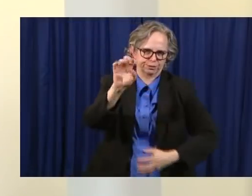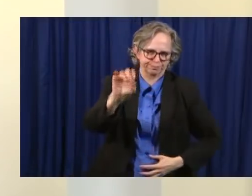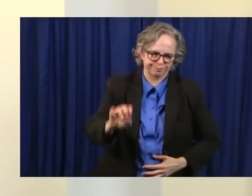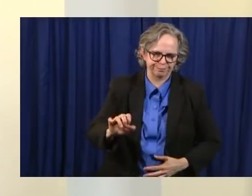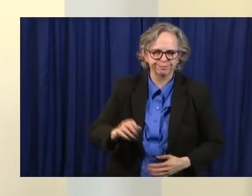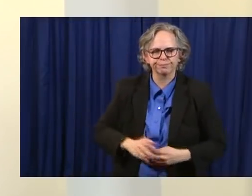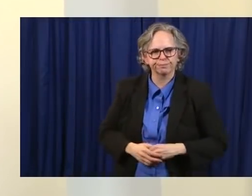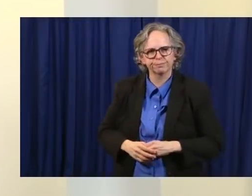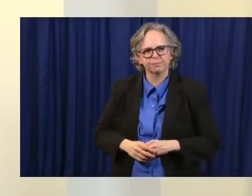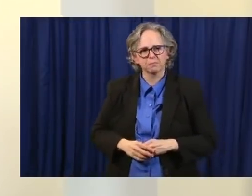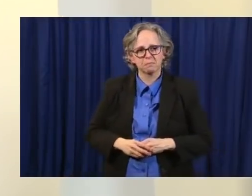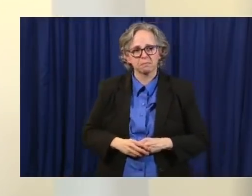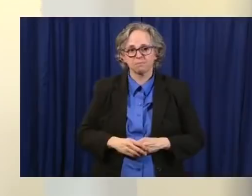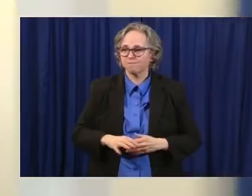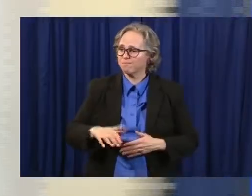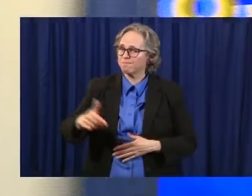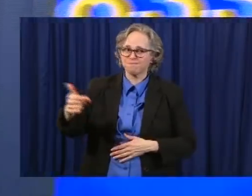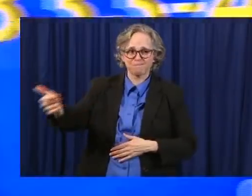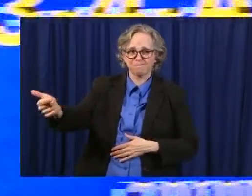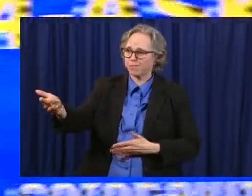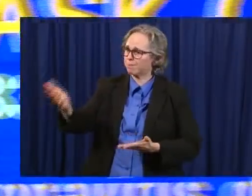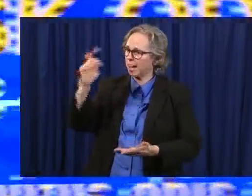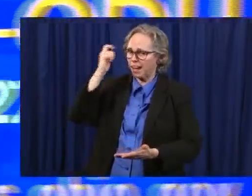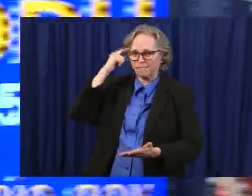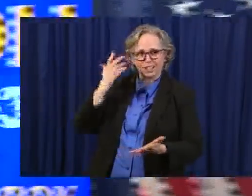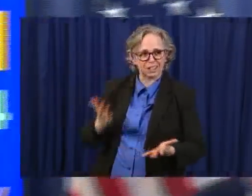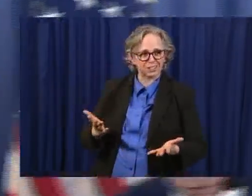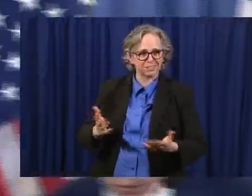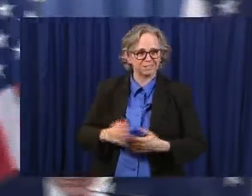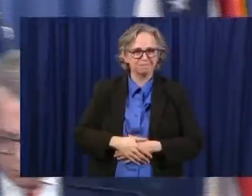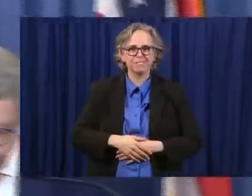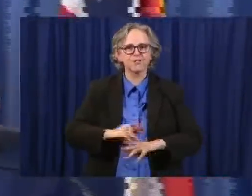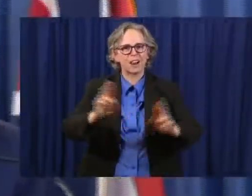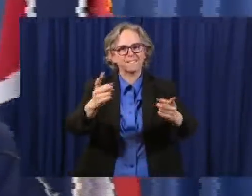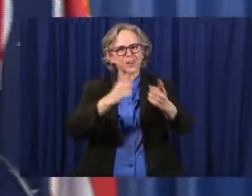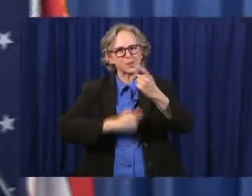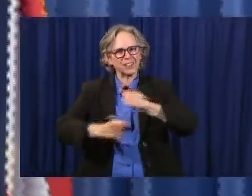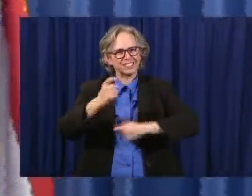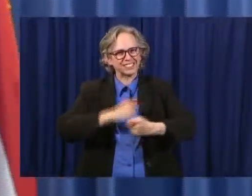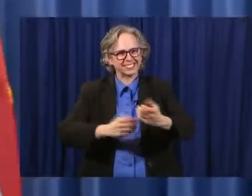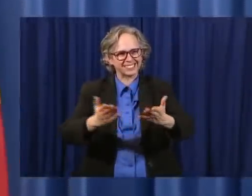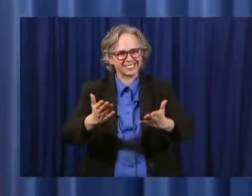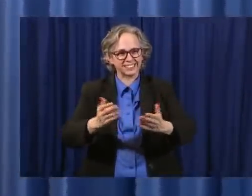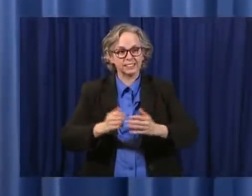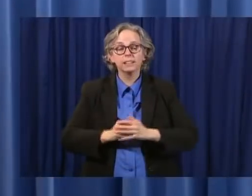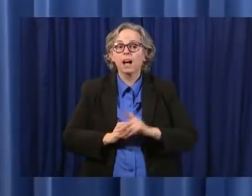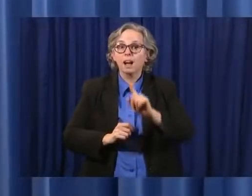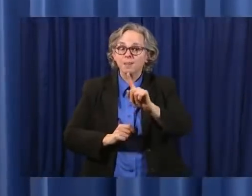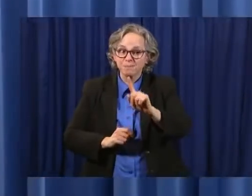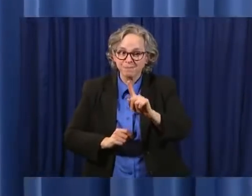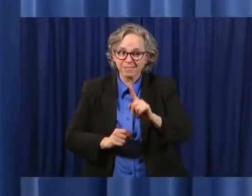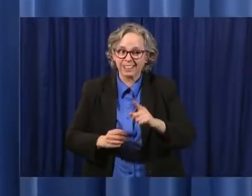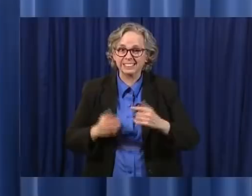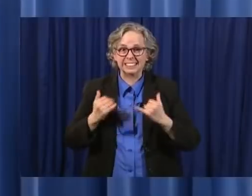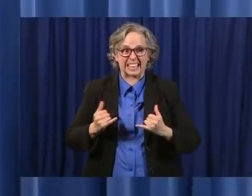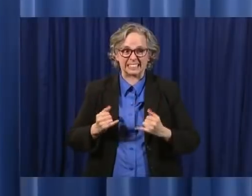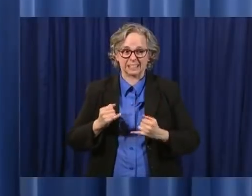I think I'll turn it back to you, Governor, for questions. Good. Well, we'll have questions. Today will be the last day that we